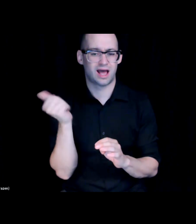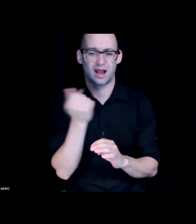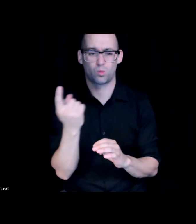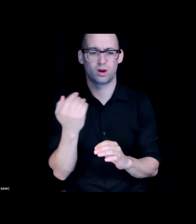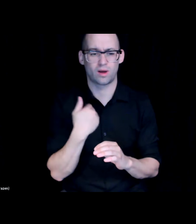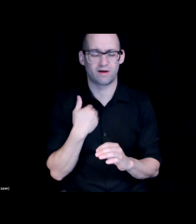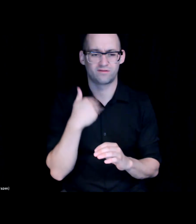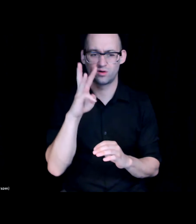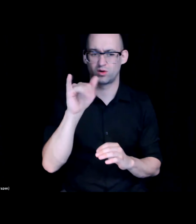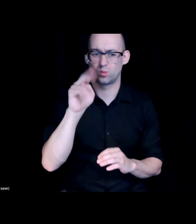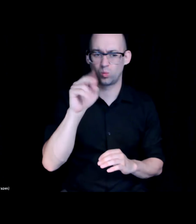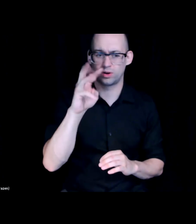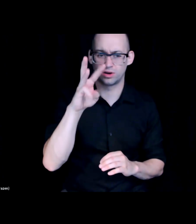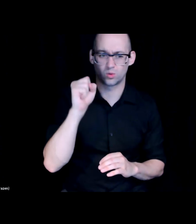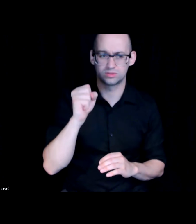machine knows every Tuesday